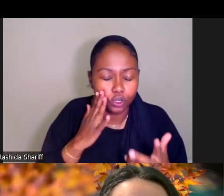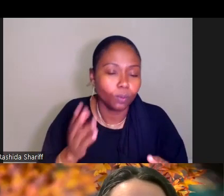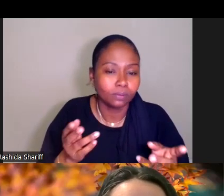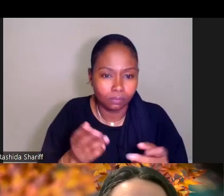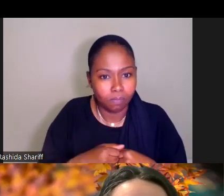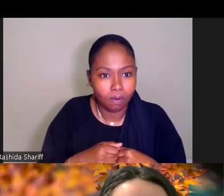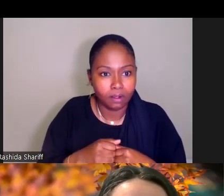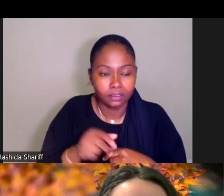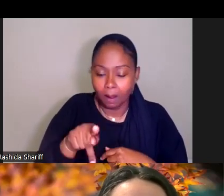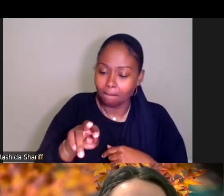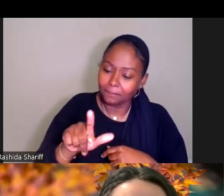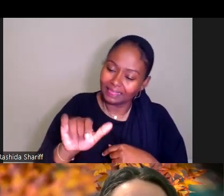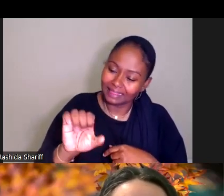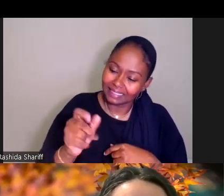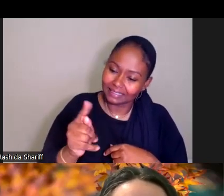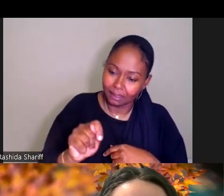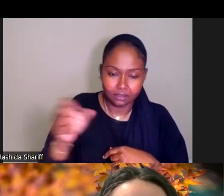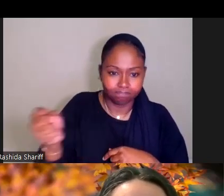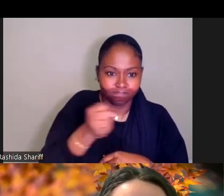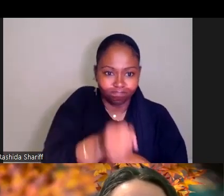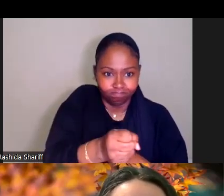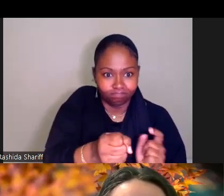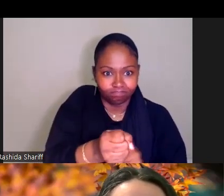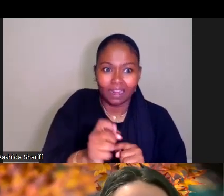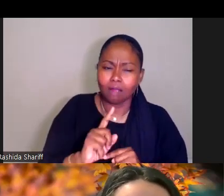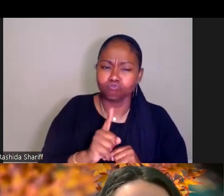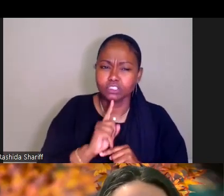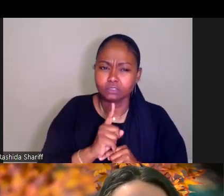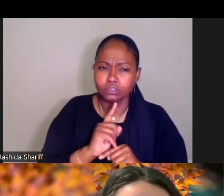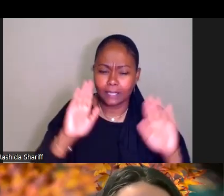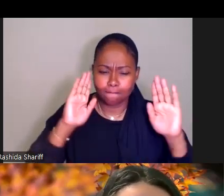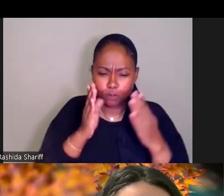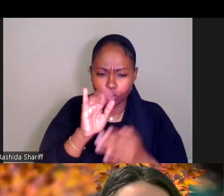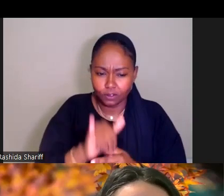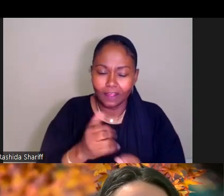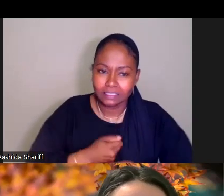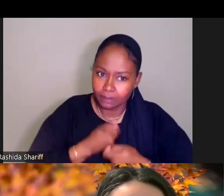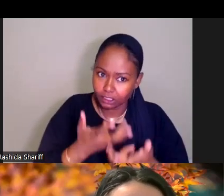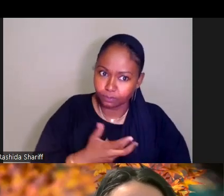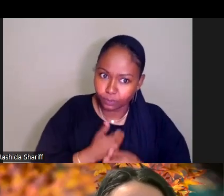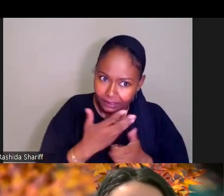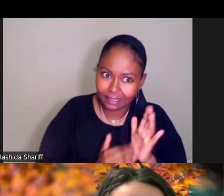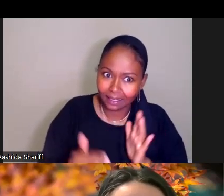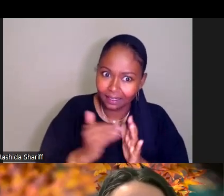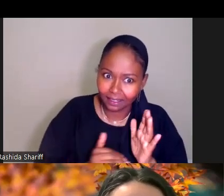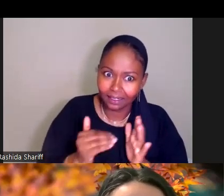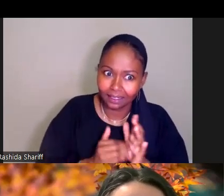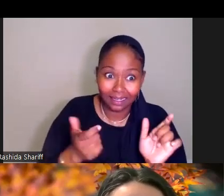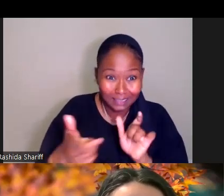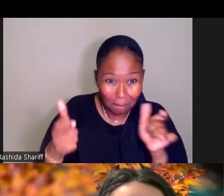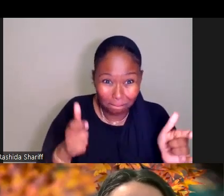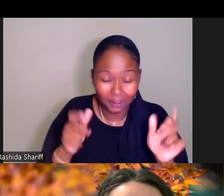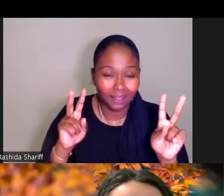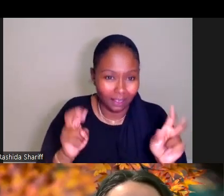looking closely at in my role, just because it's been expressed over and over again as a huge issue. Lack